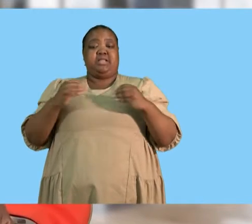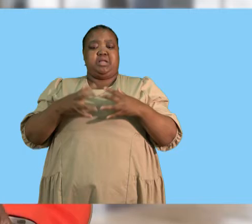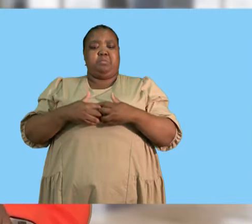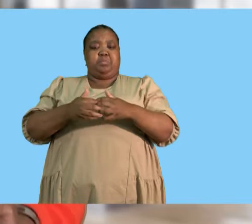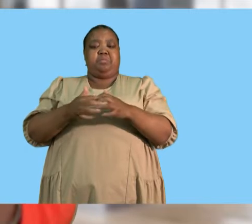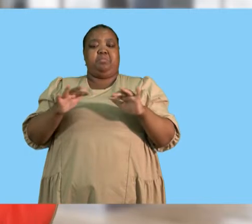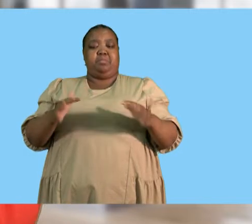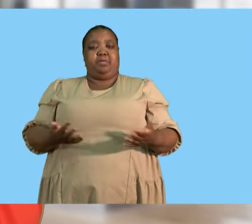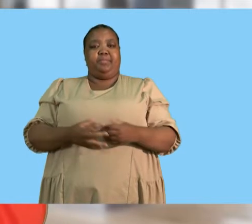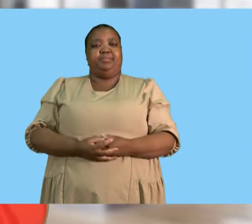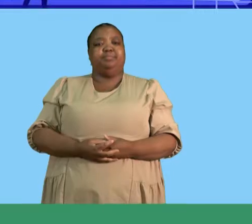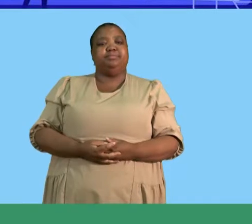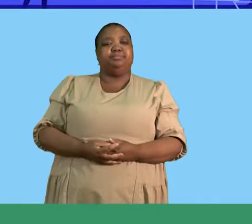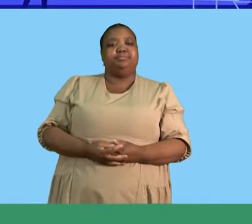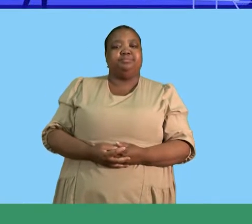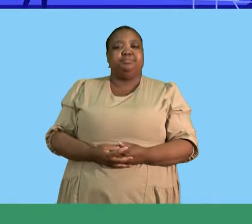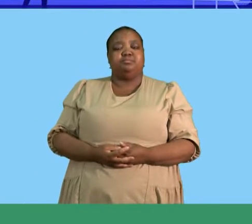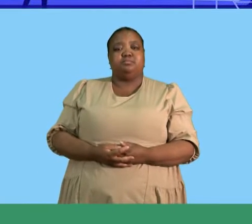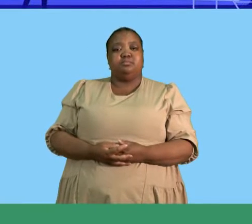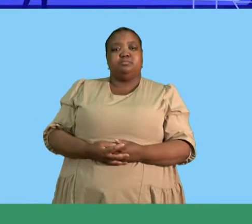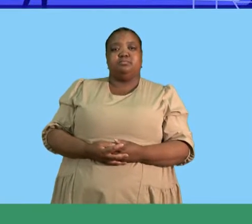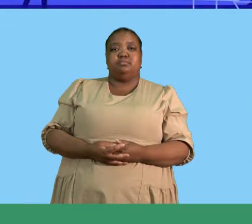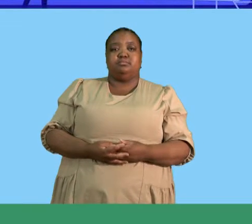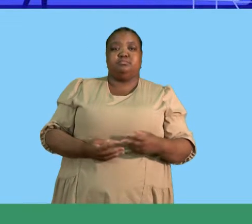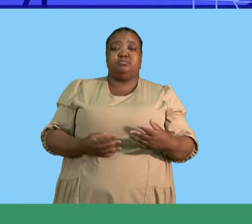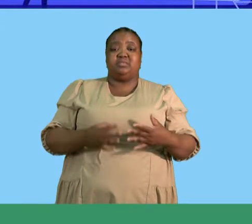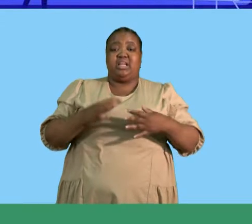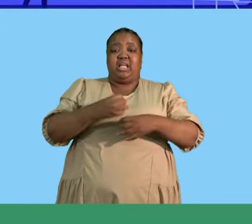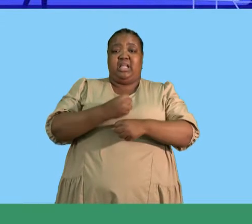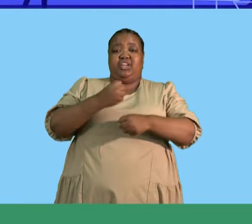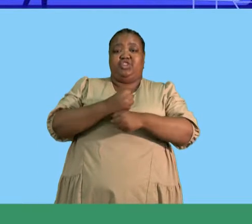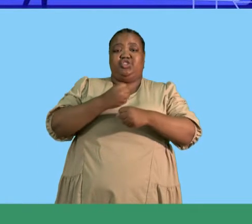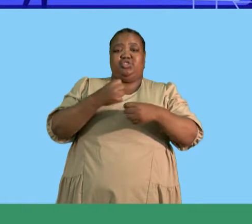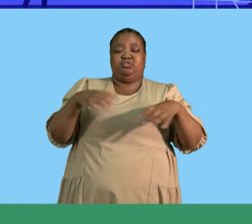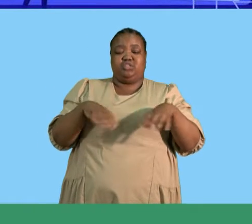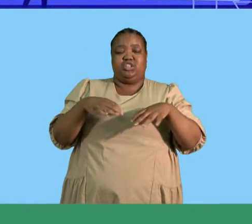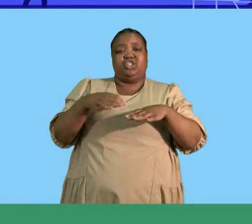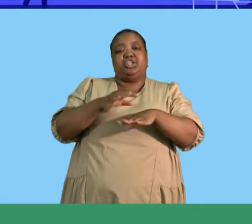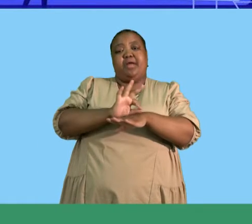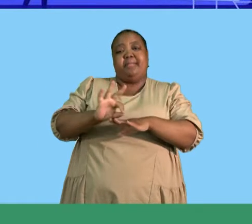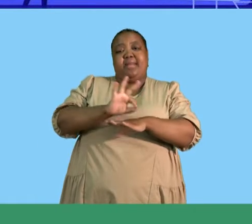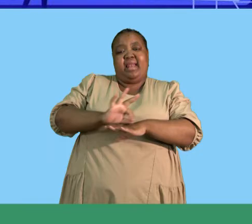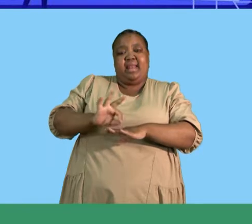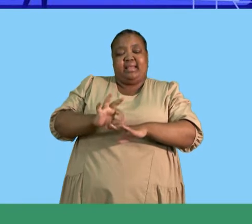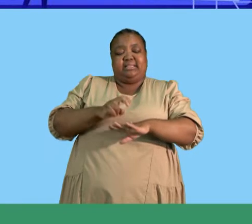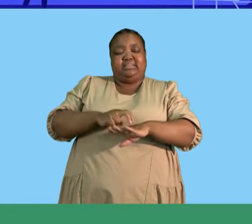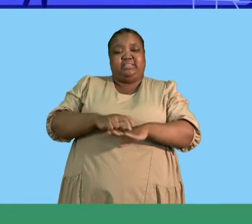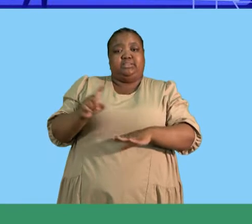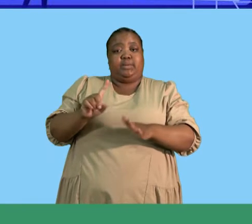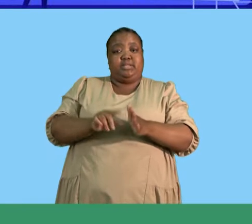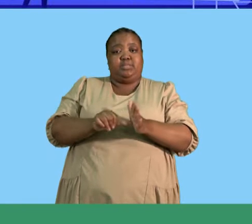business. Then, why do we need these action plans? It is important because